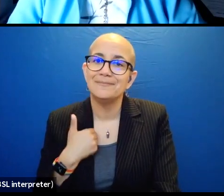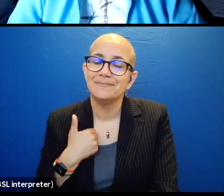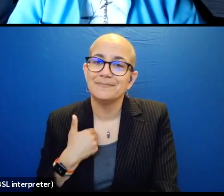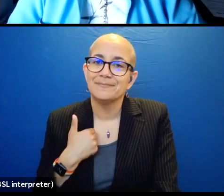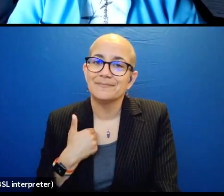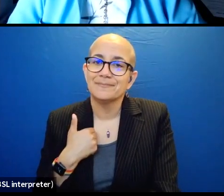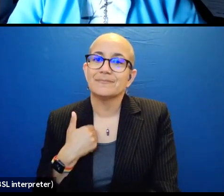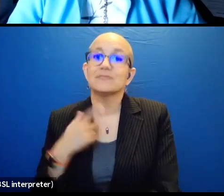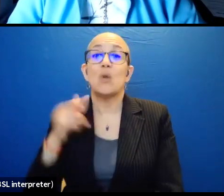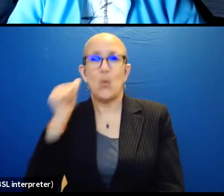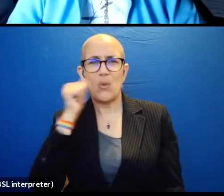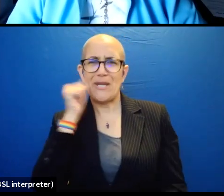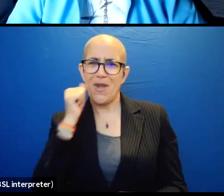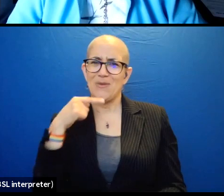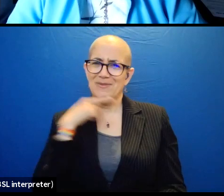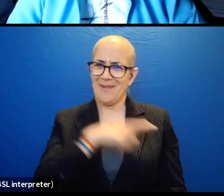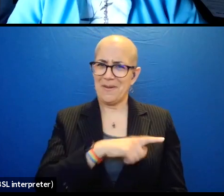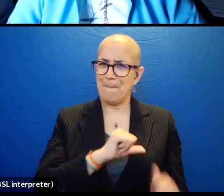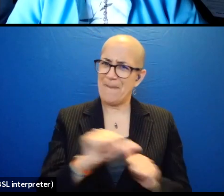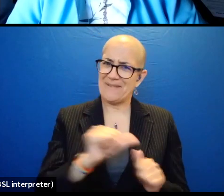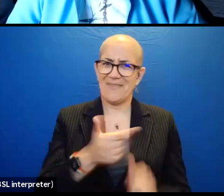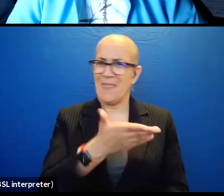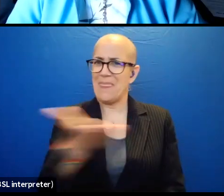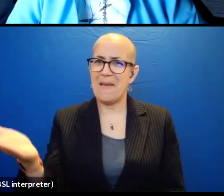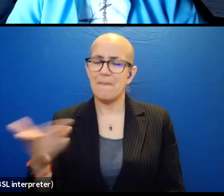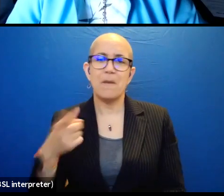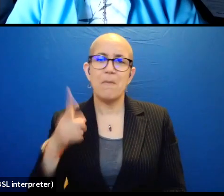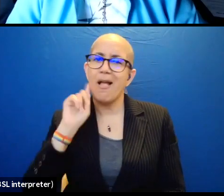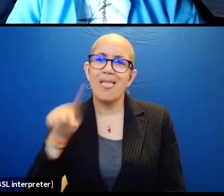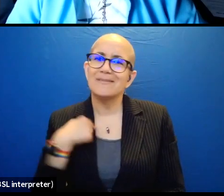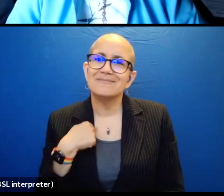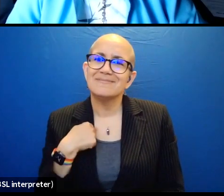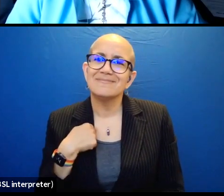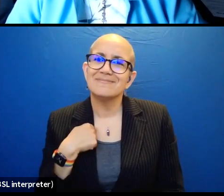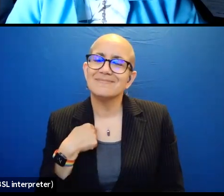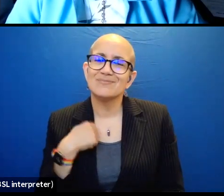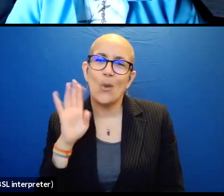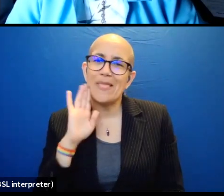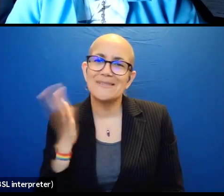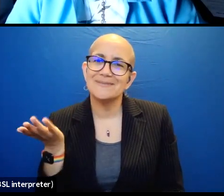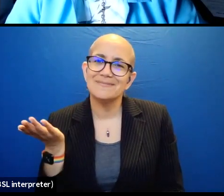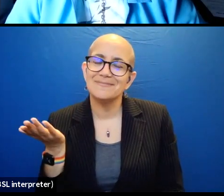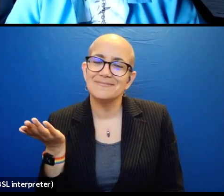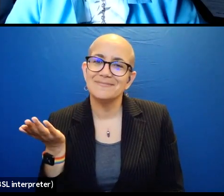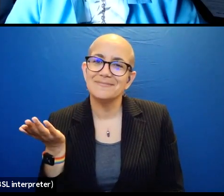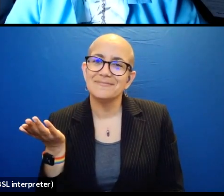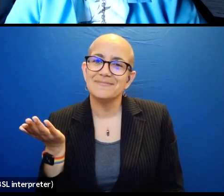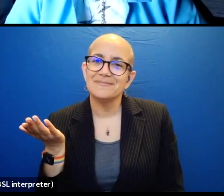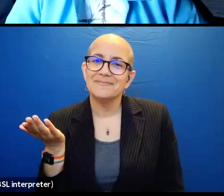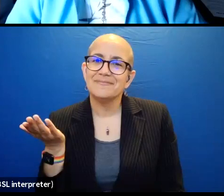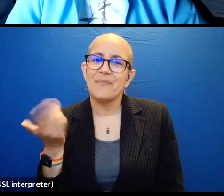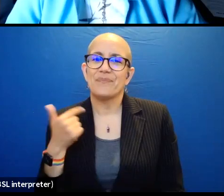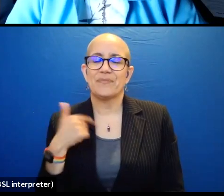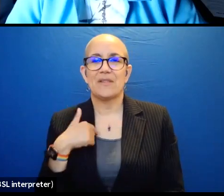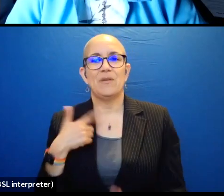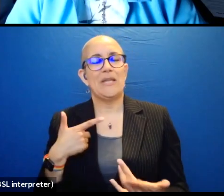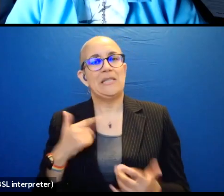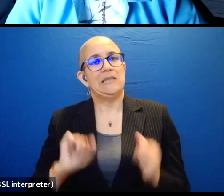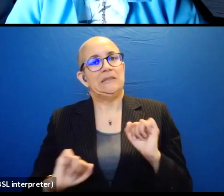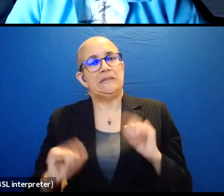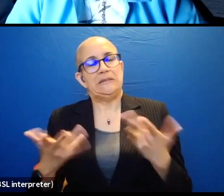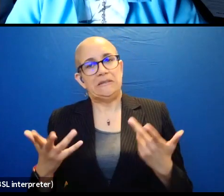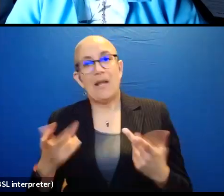And we know John better than they do, but they weren't listening to us. And with reluctant hearts, we took him from